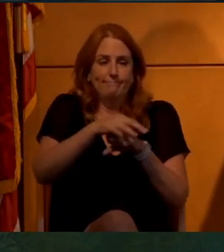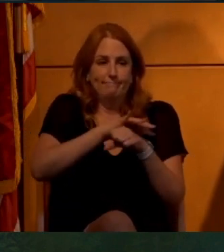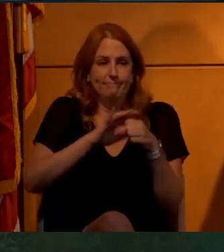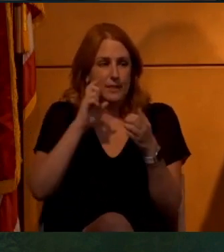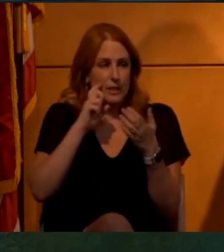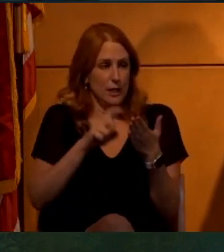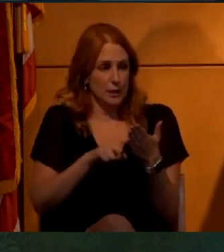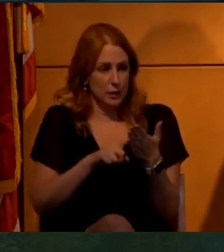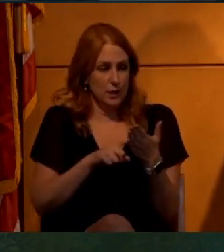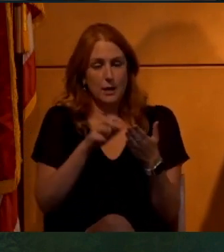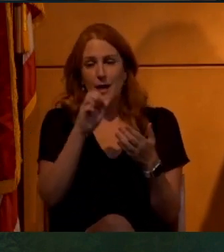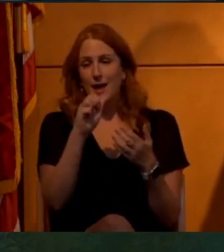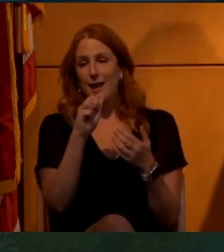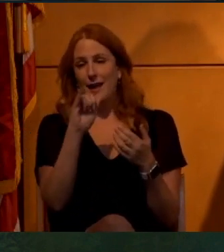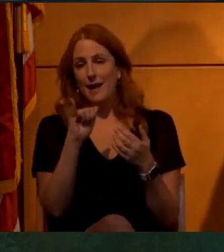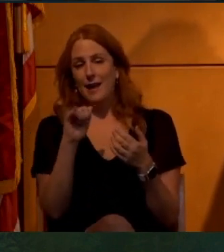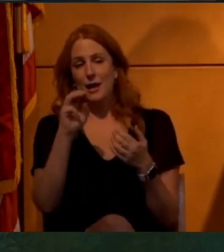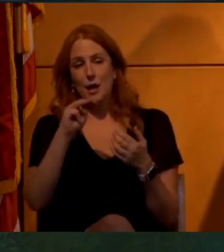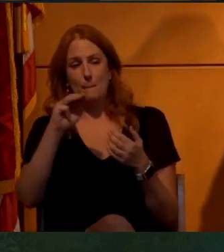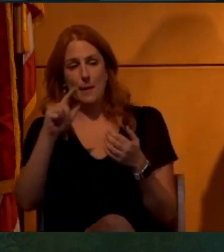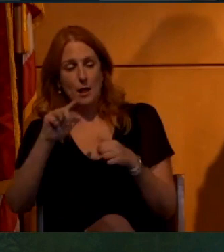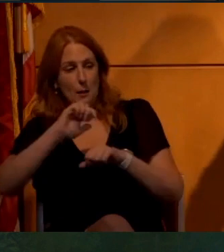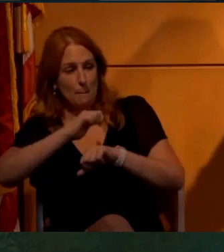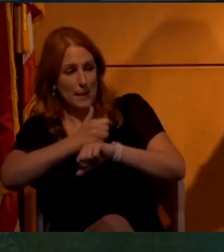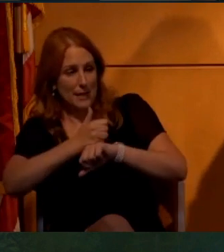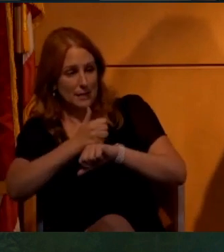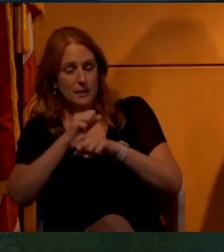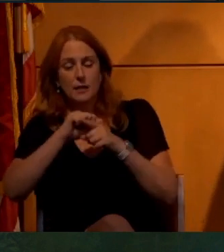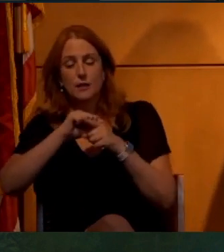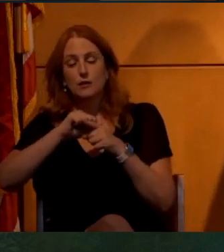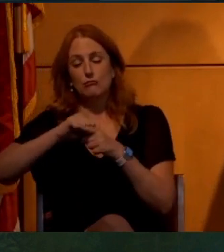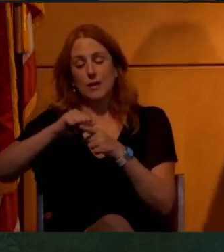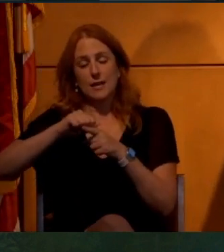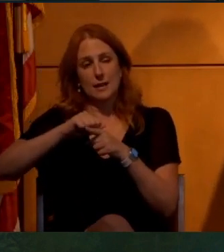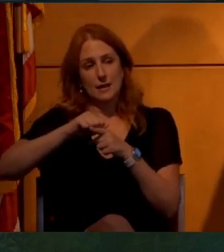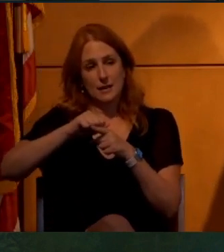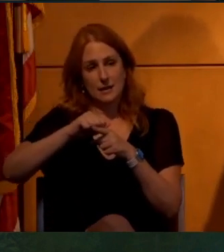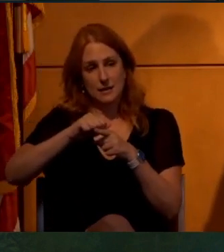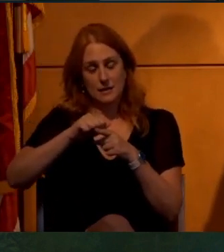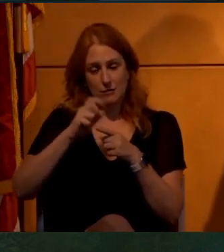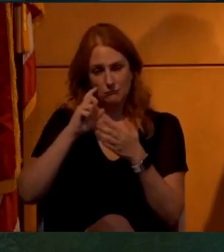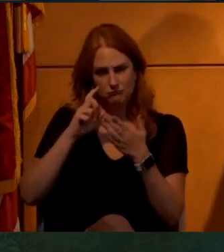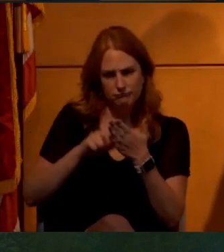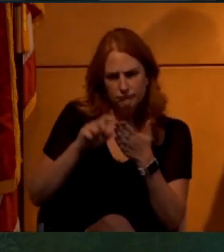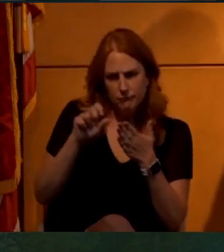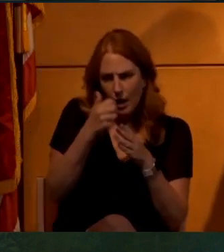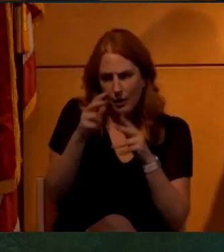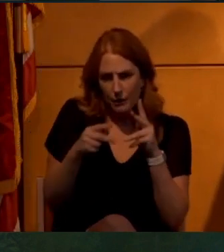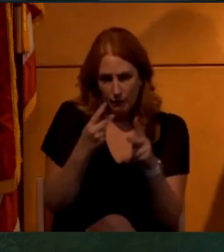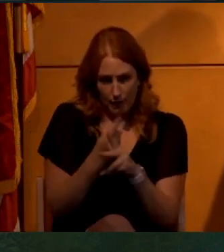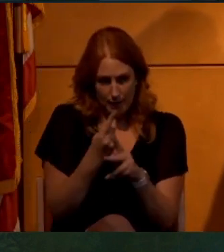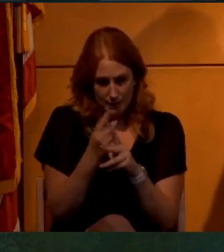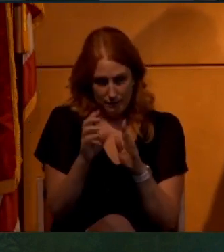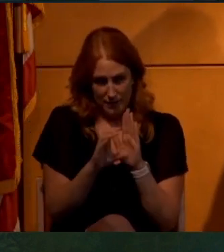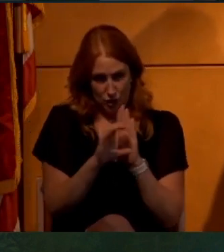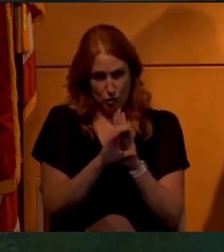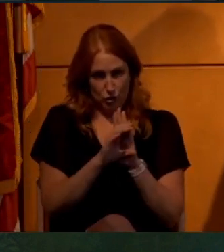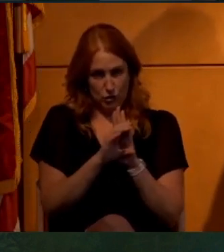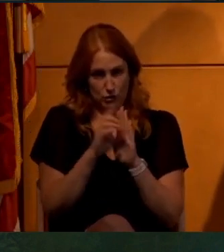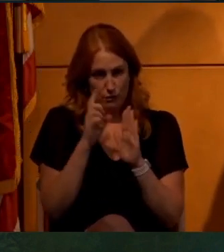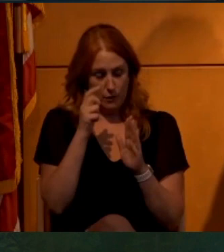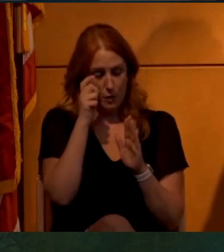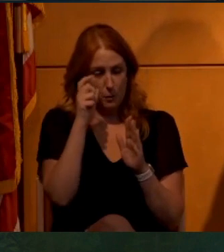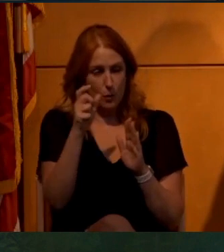extending the AI and ML base to train to new other types of features, as well as 3D